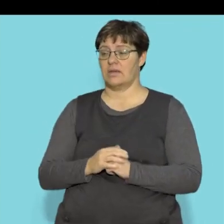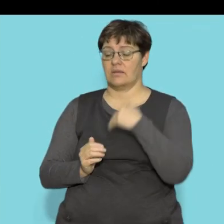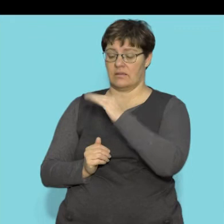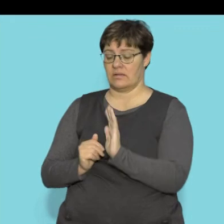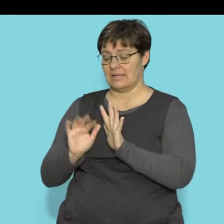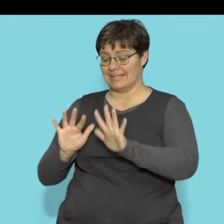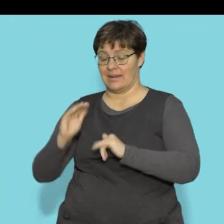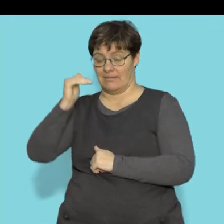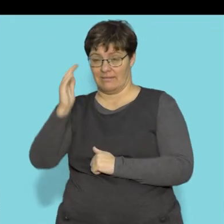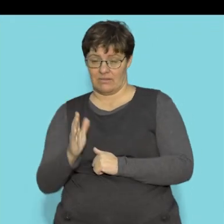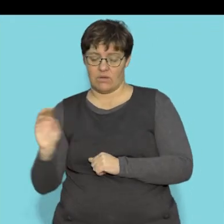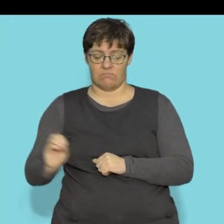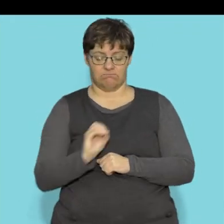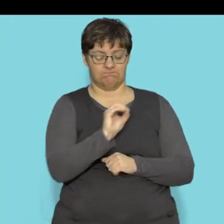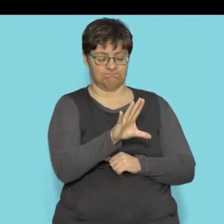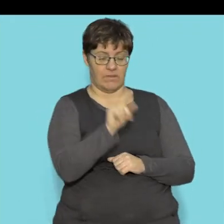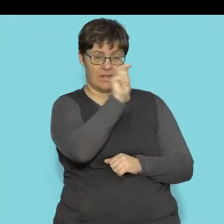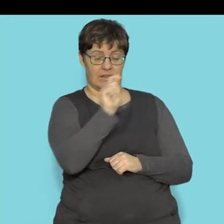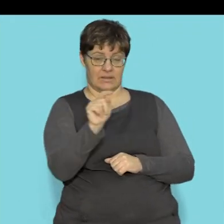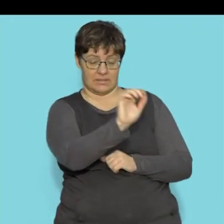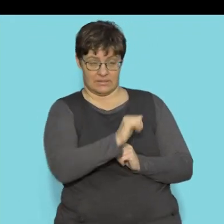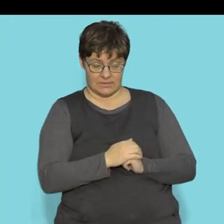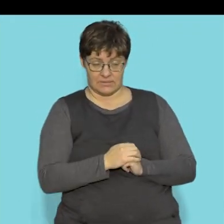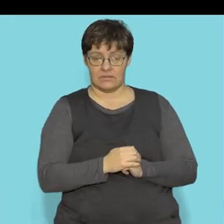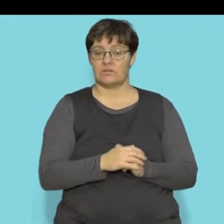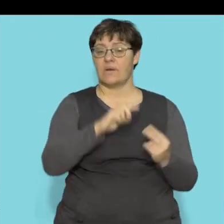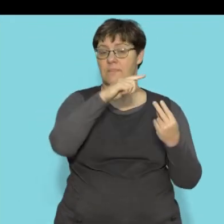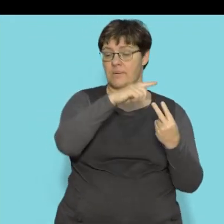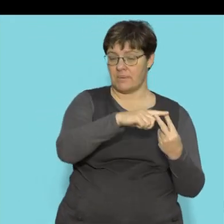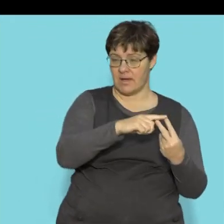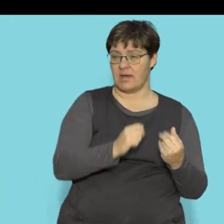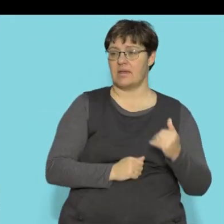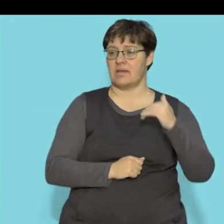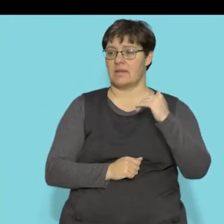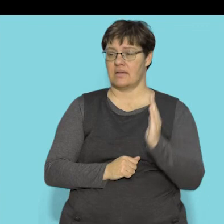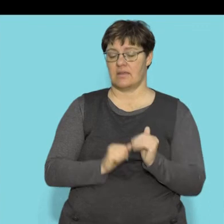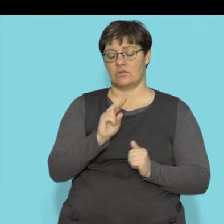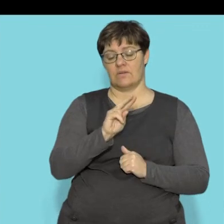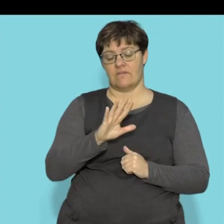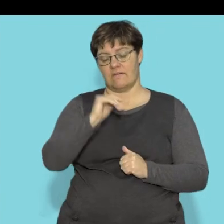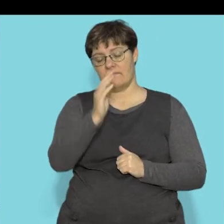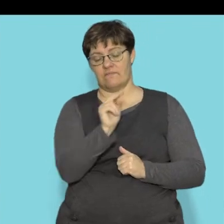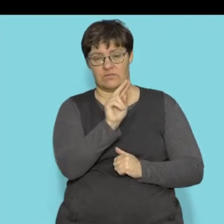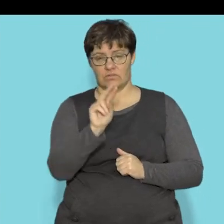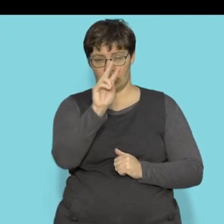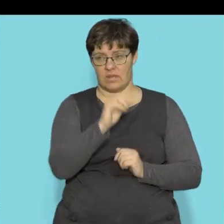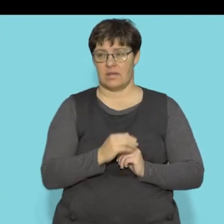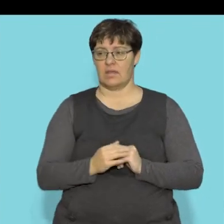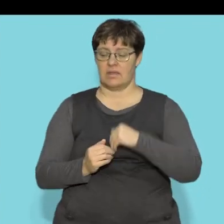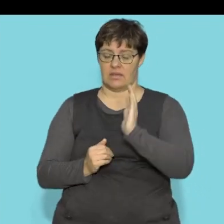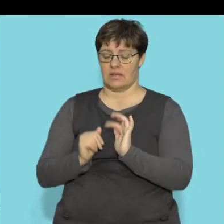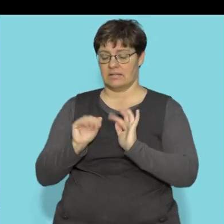I'm going to plug this all into my calculator again. So it's pi times my radius squared multiplied by